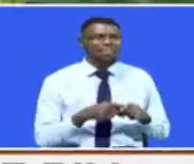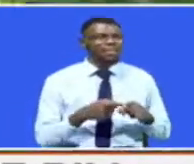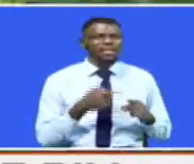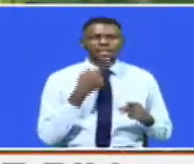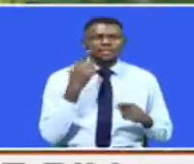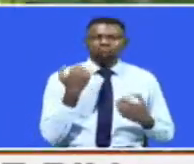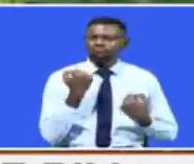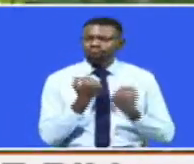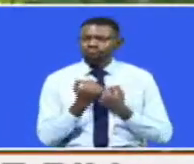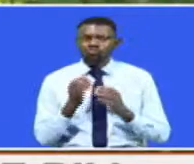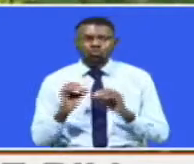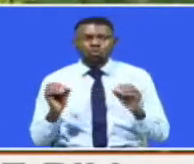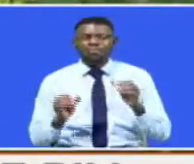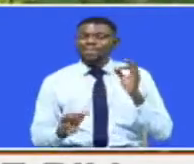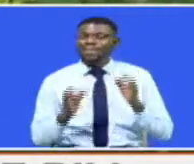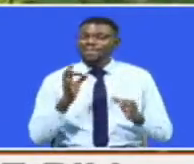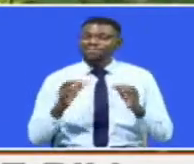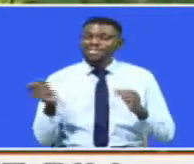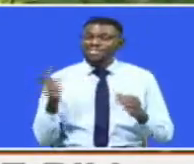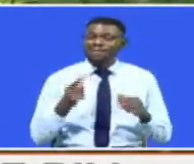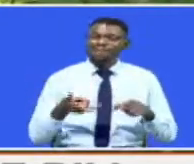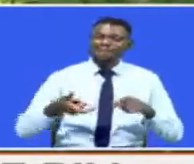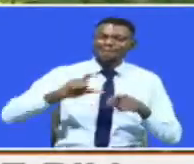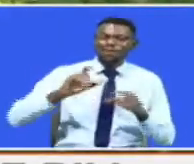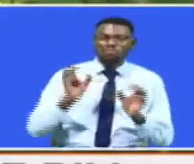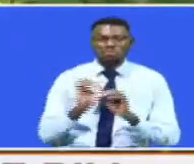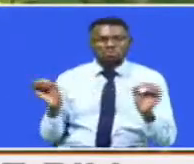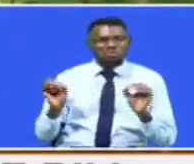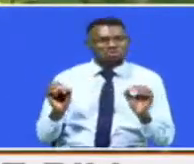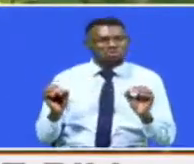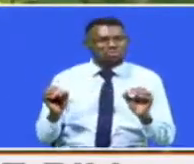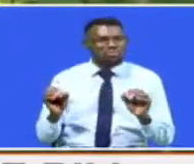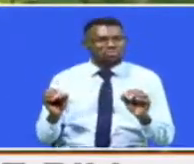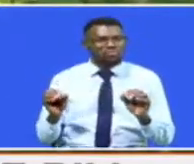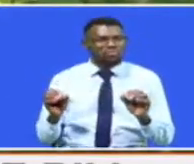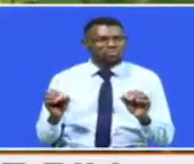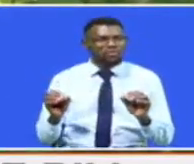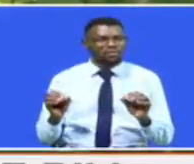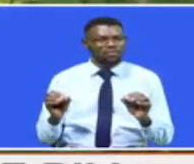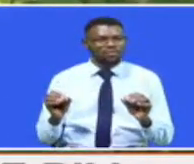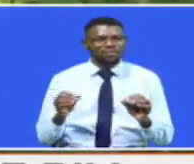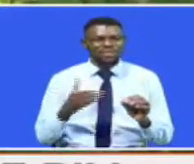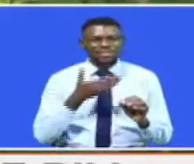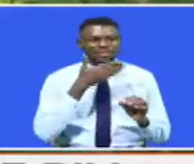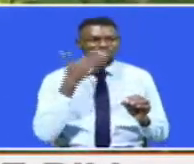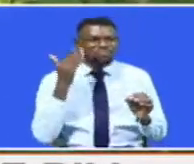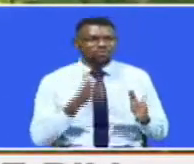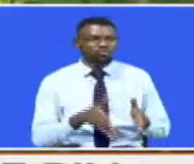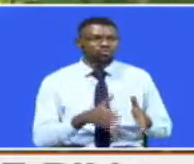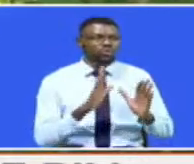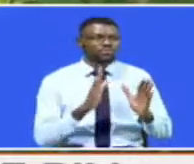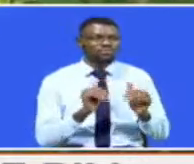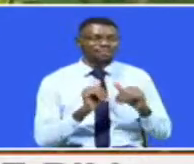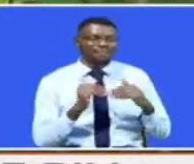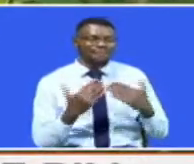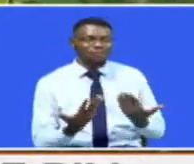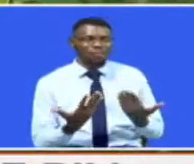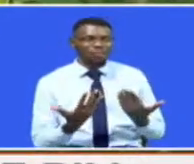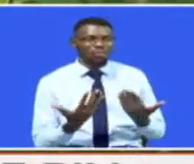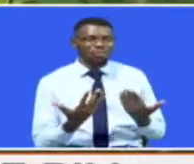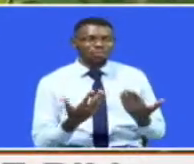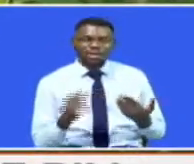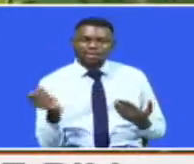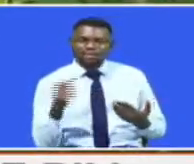deductions. So we sat as Kenya National Union of Teachers and we said the best across the board in terms of increment